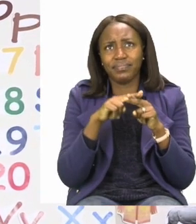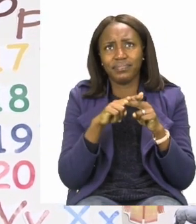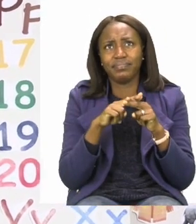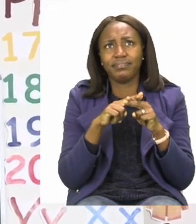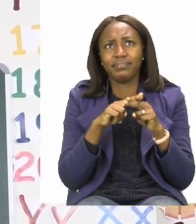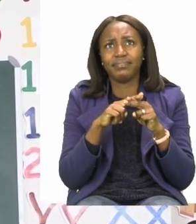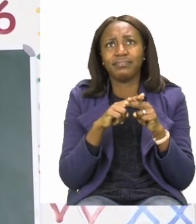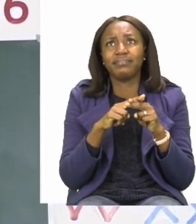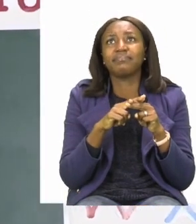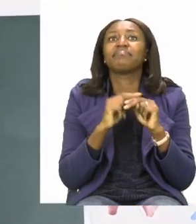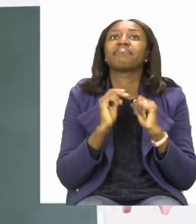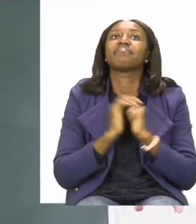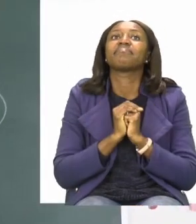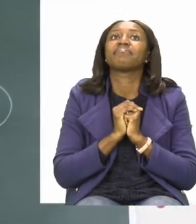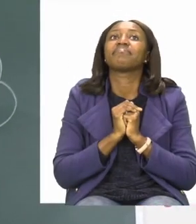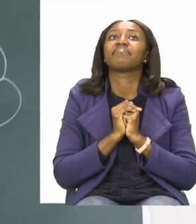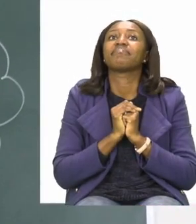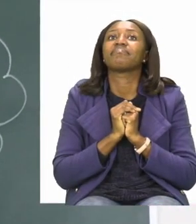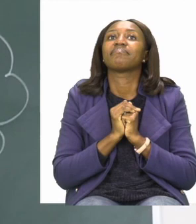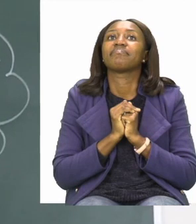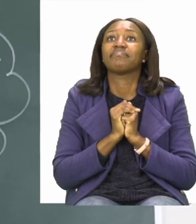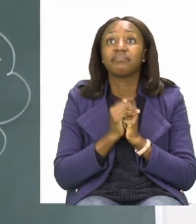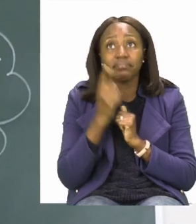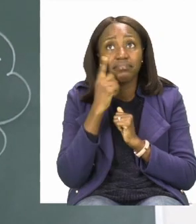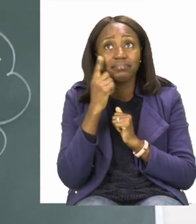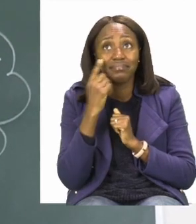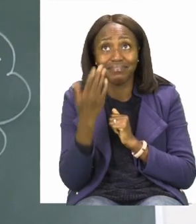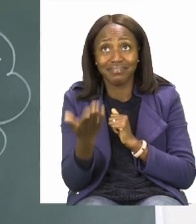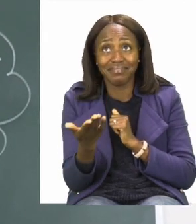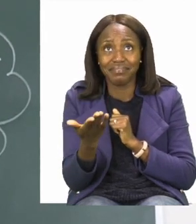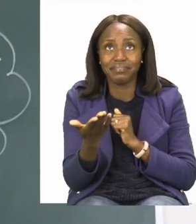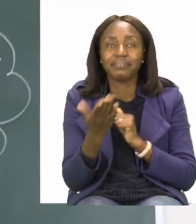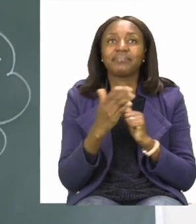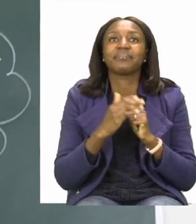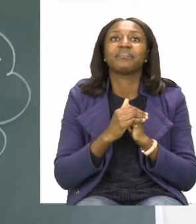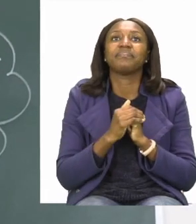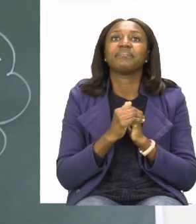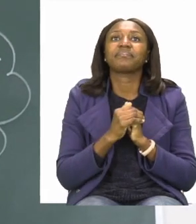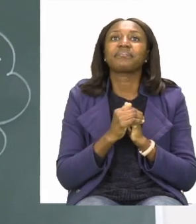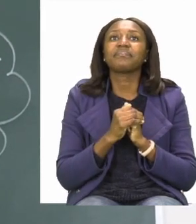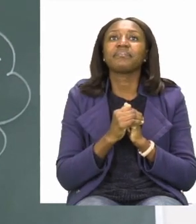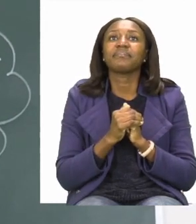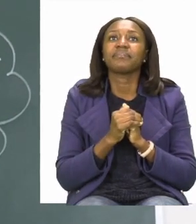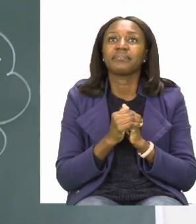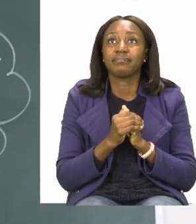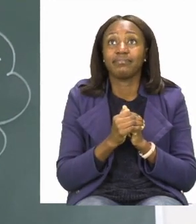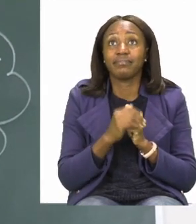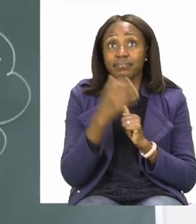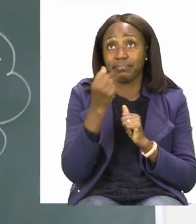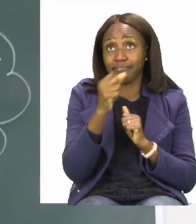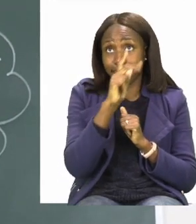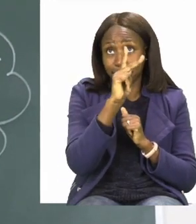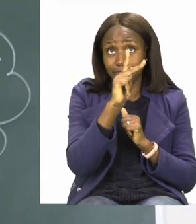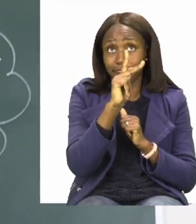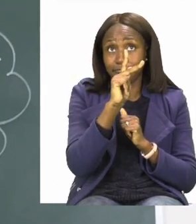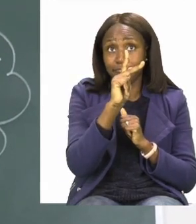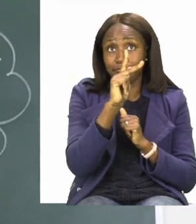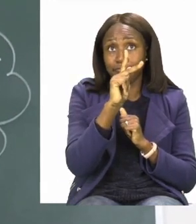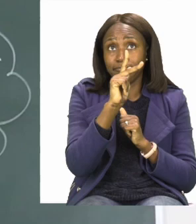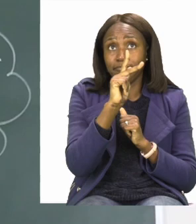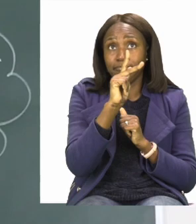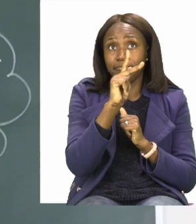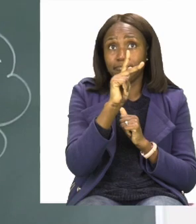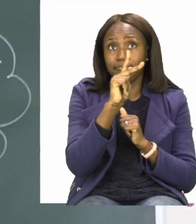those letters, boys and girls, are not going to be used. Now we have K. So we can